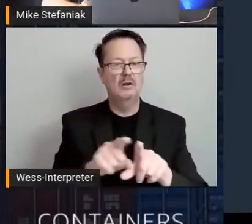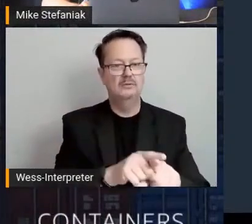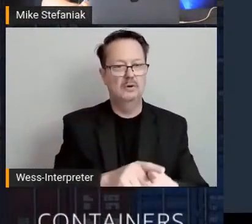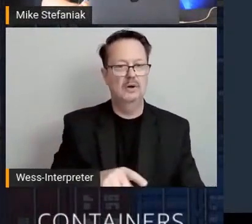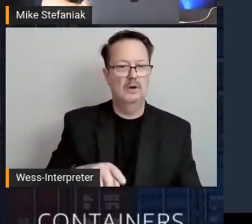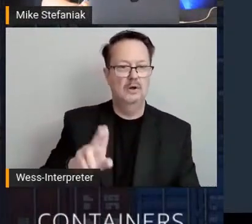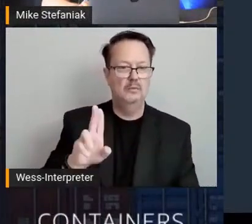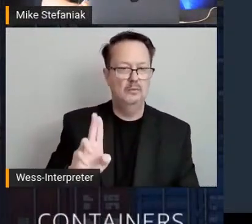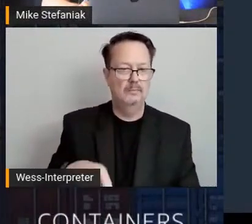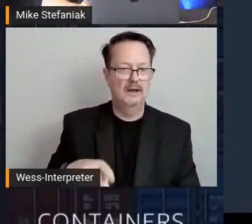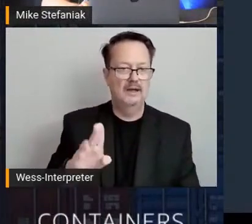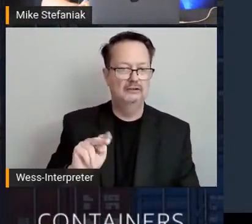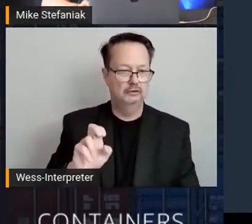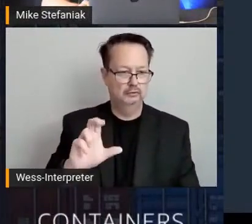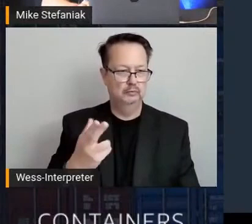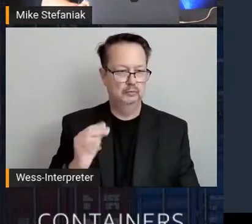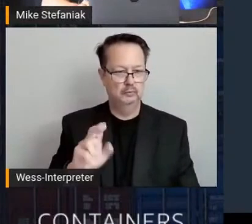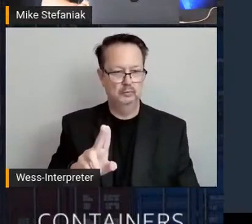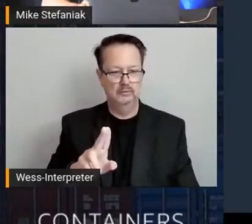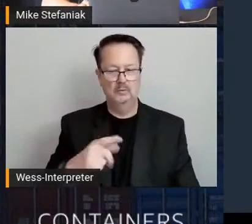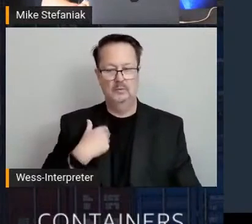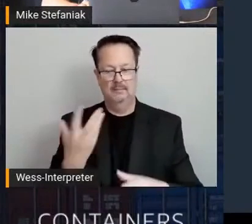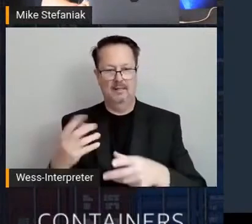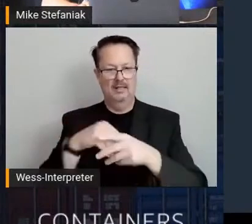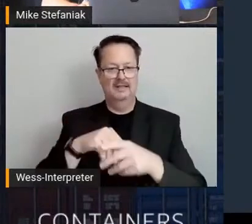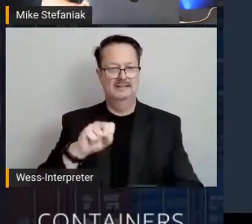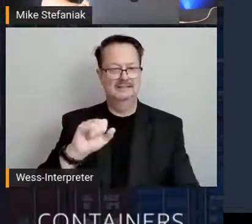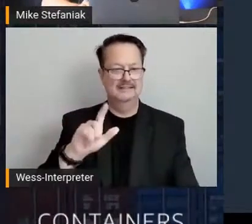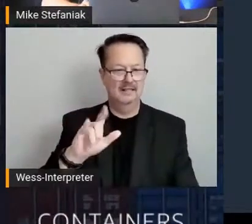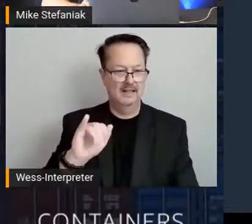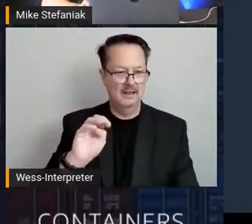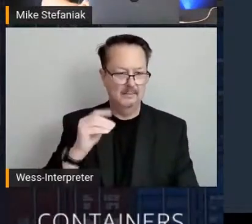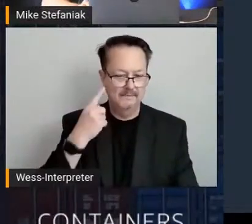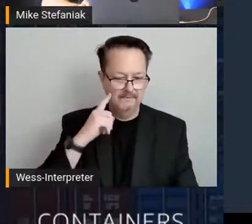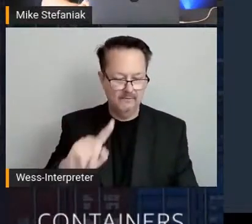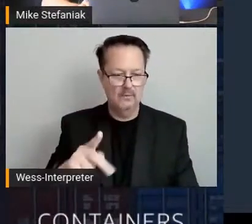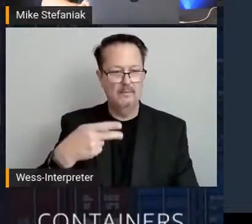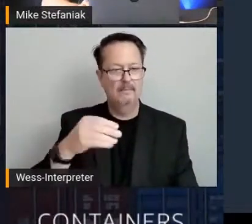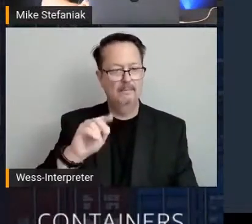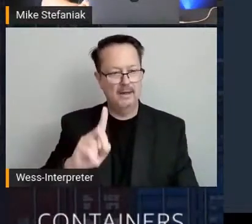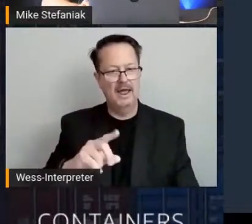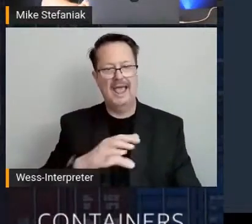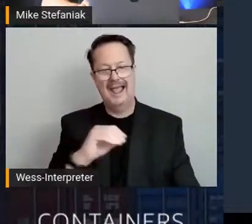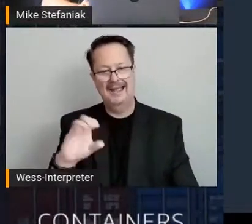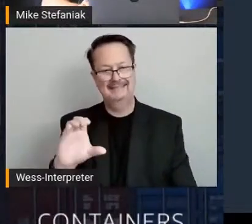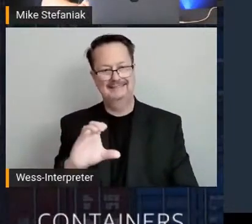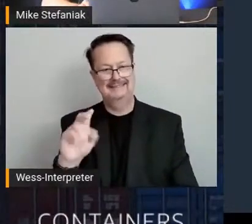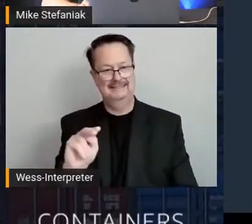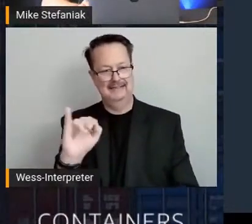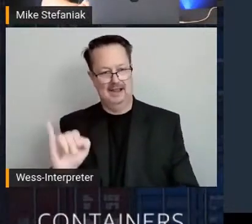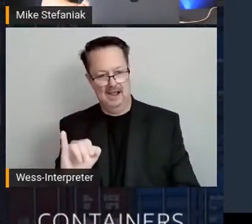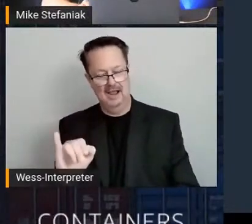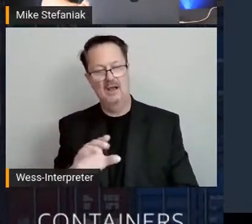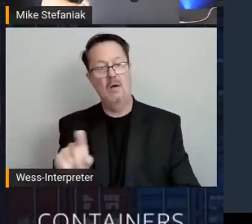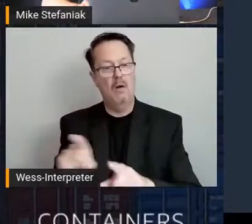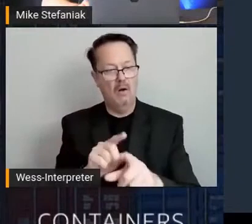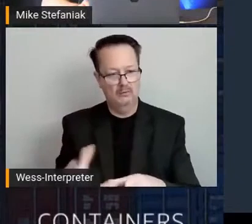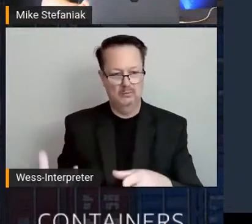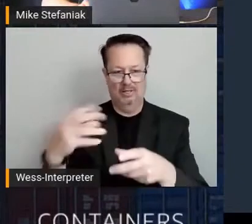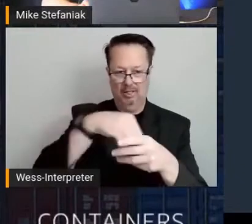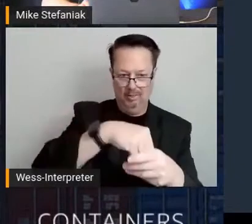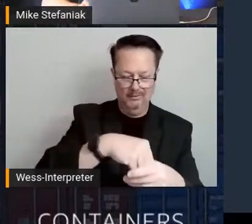operating system. We bundled in Cilium for pod networking policy and CNI. We are also bundling